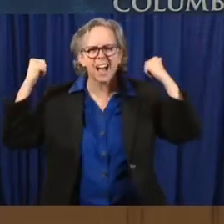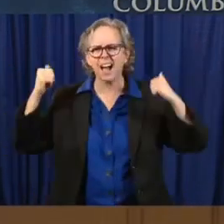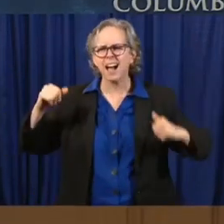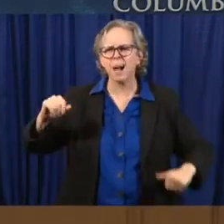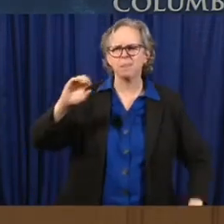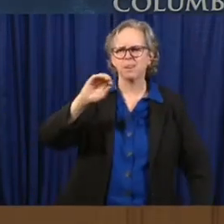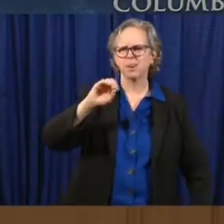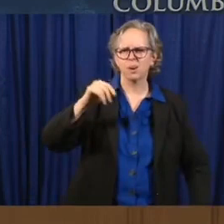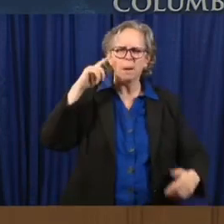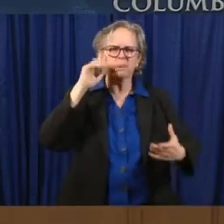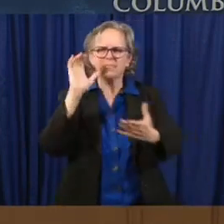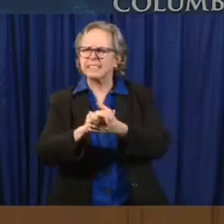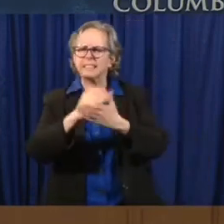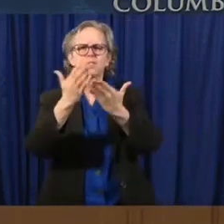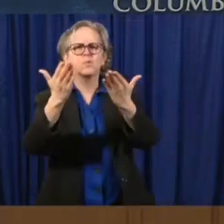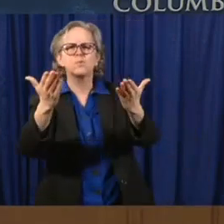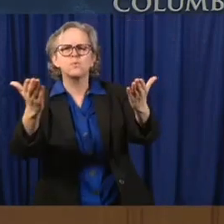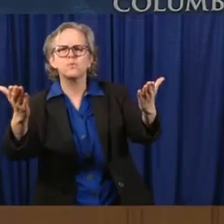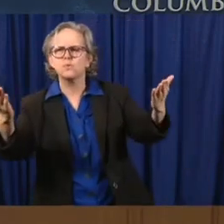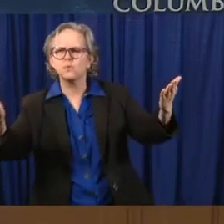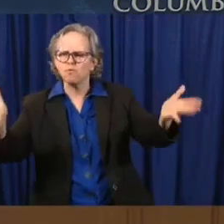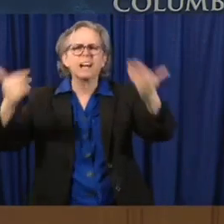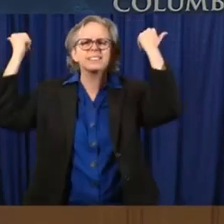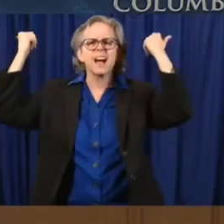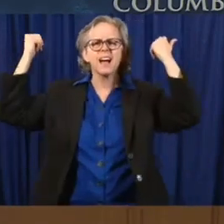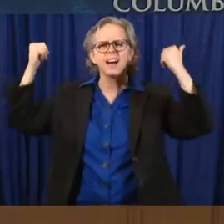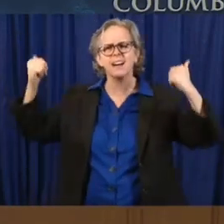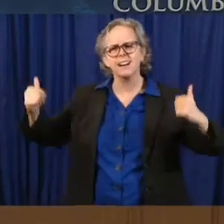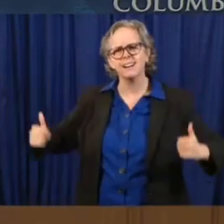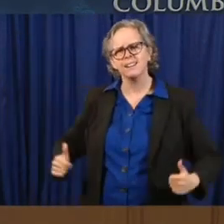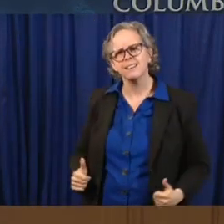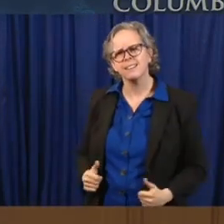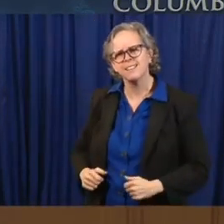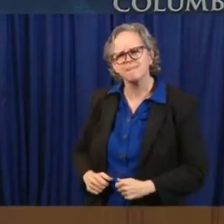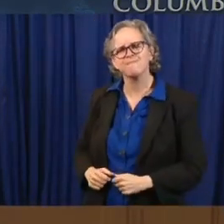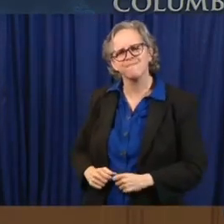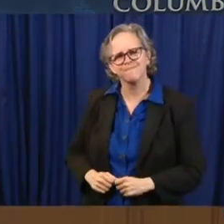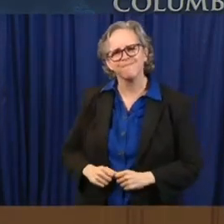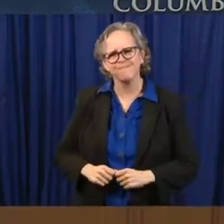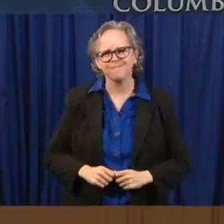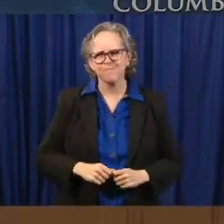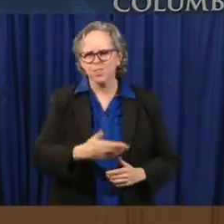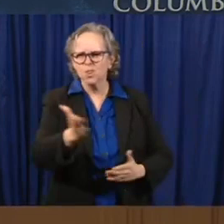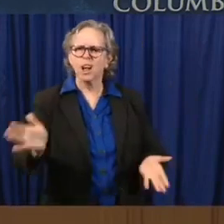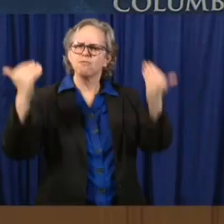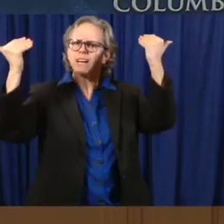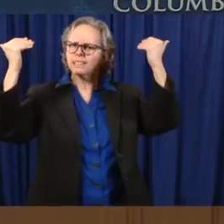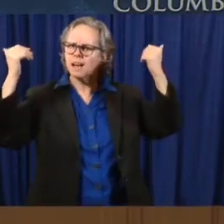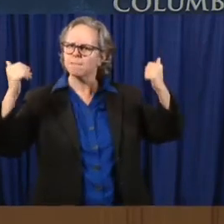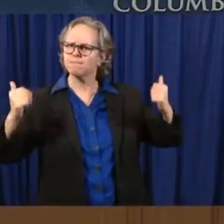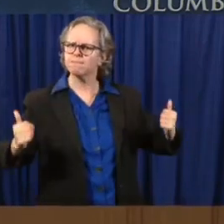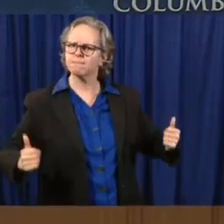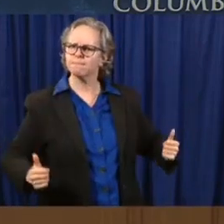We're all in this together, and this is true, and we gotta rise.